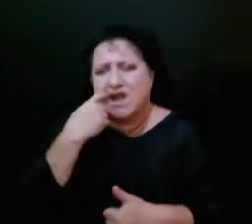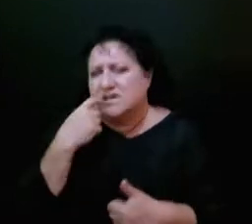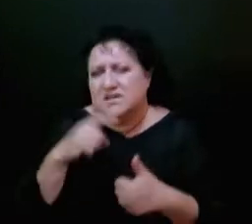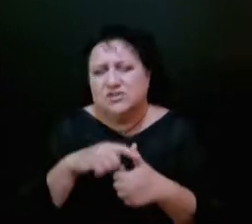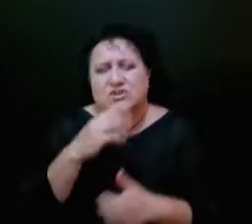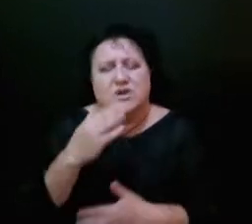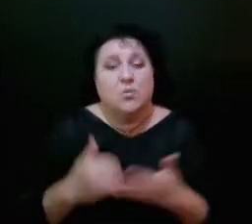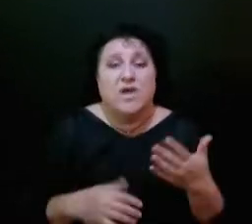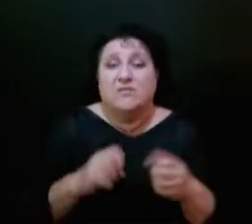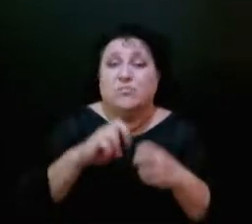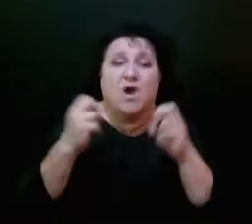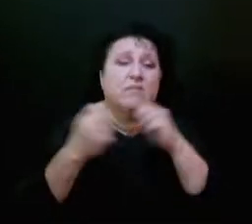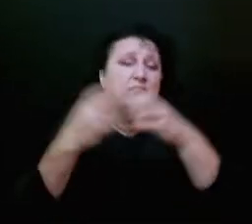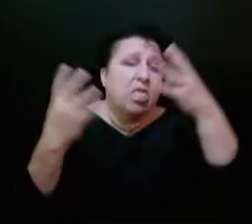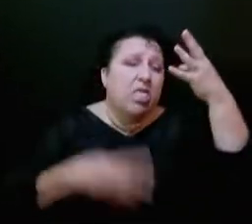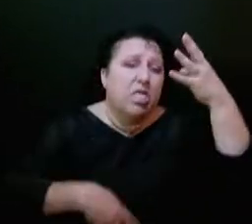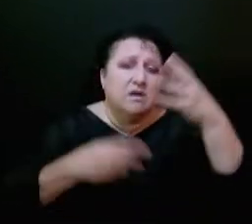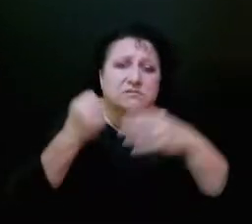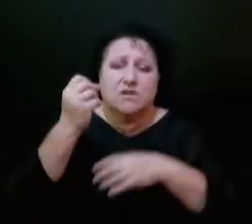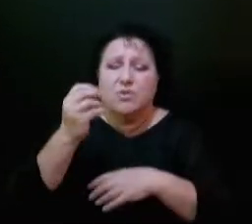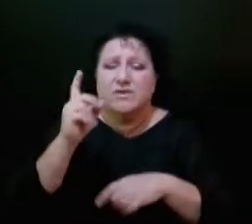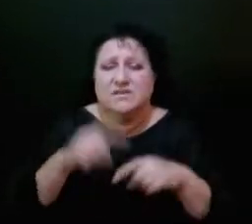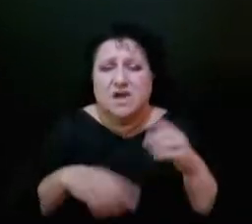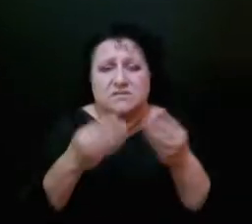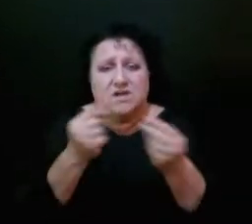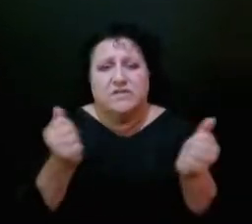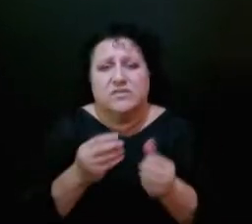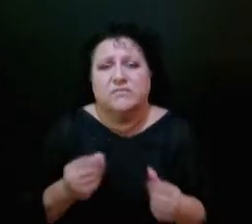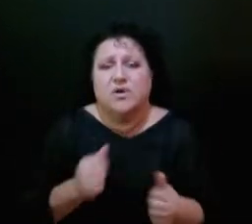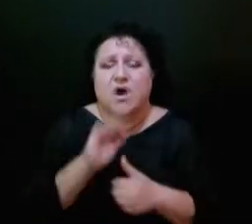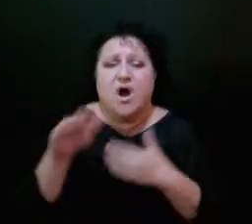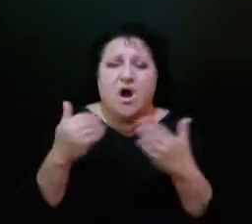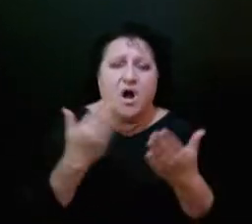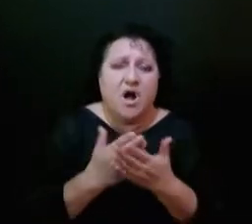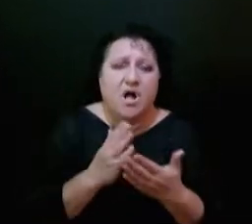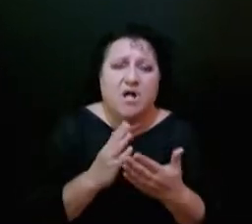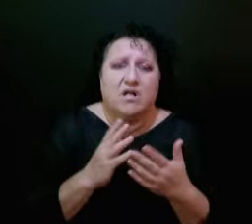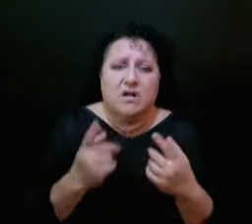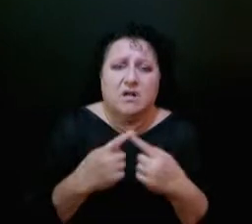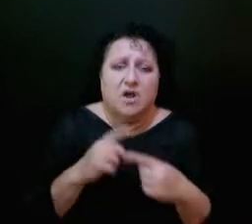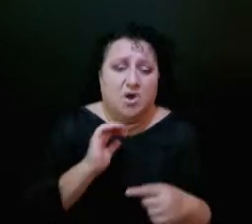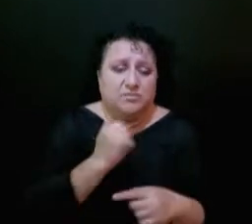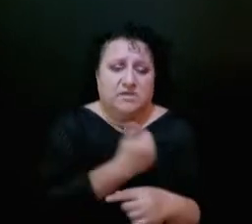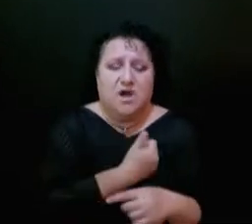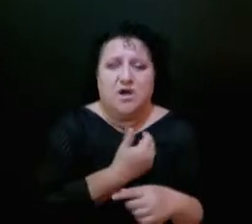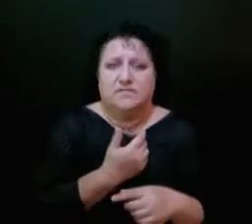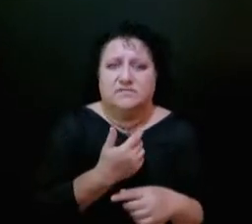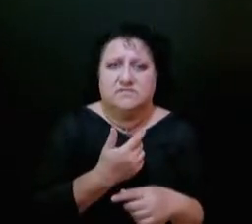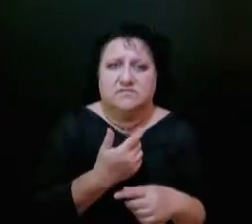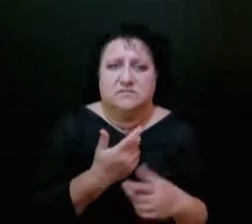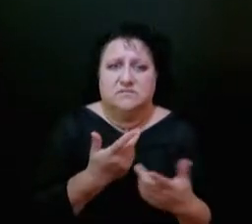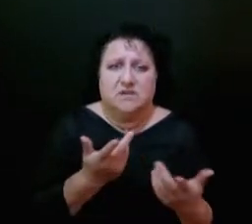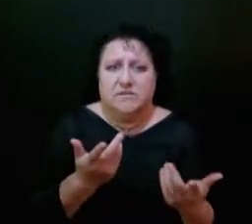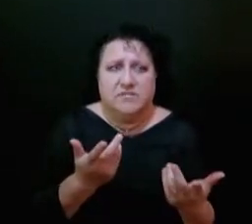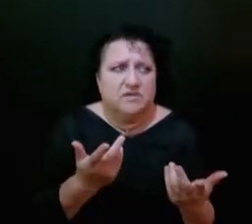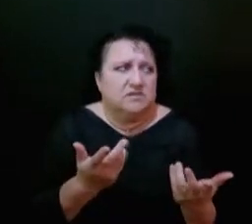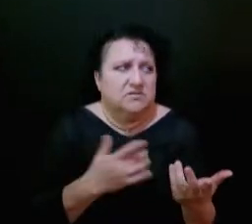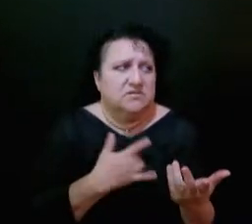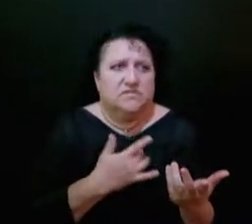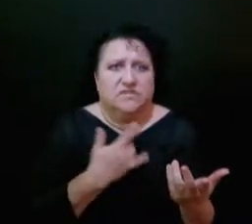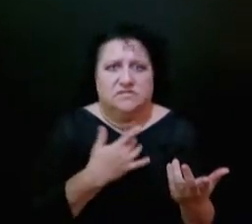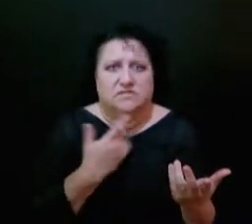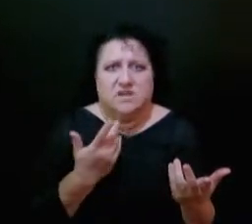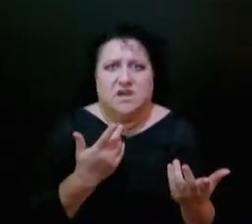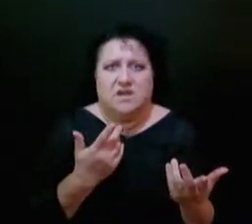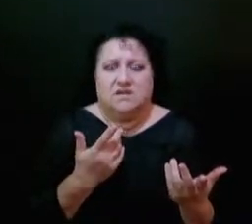on our own, individually or socially. It's meaningless. It sometimes feels as if it's all meaningless. Recently, I had a sister